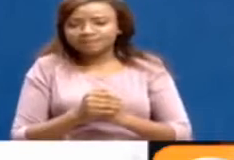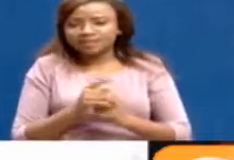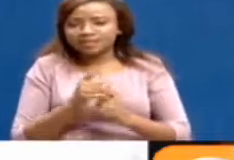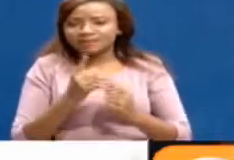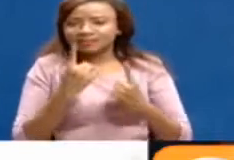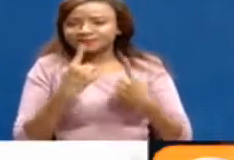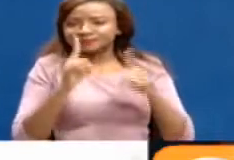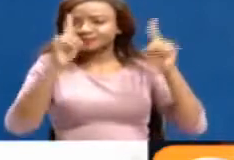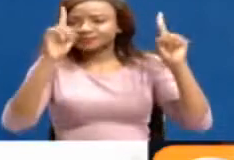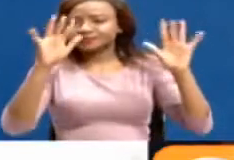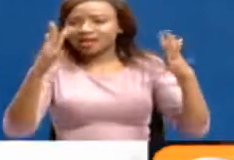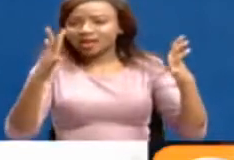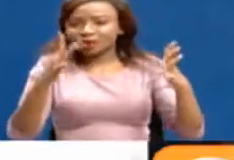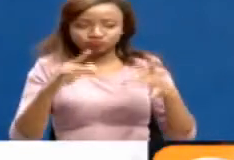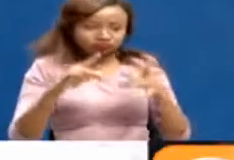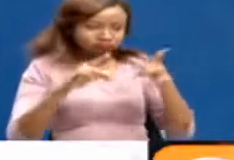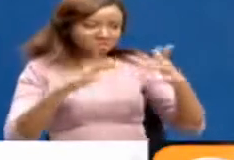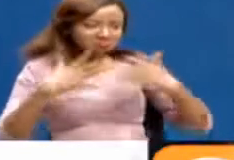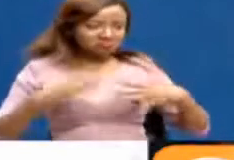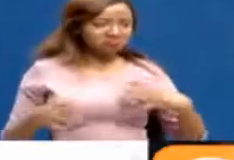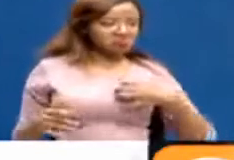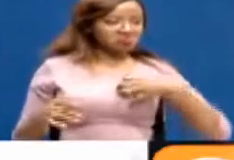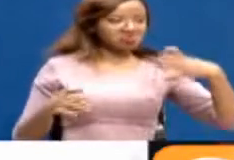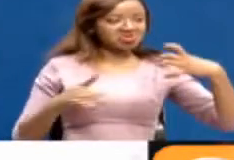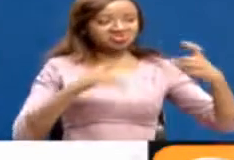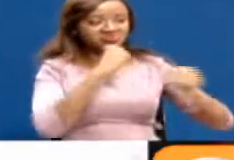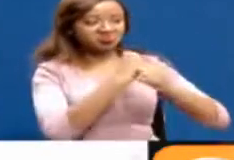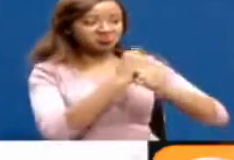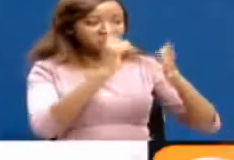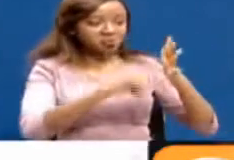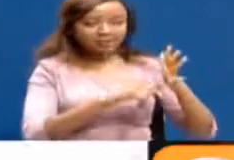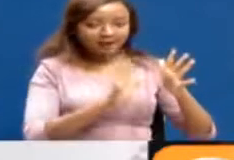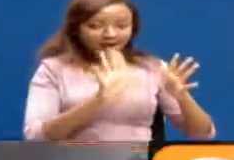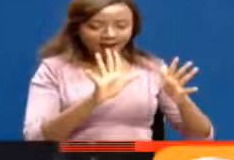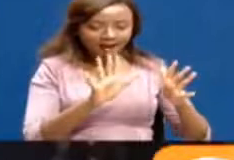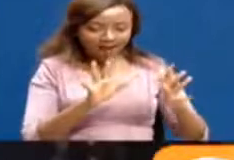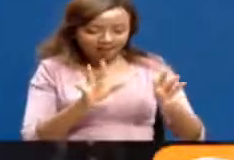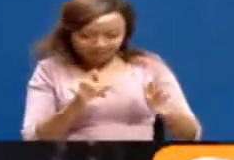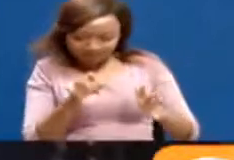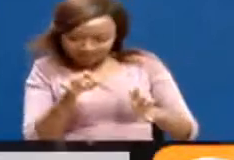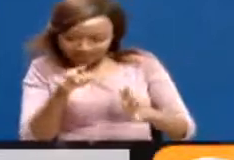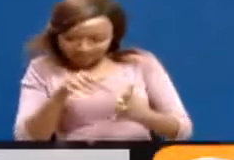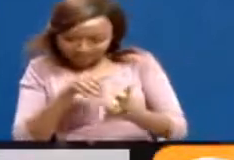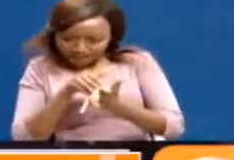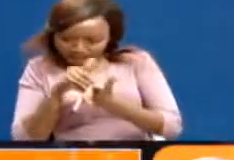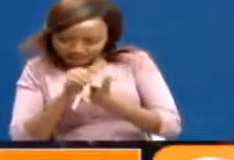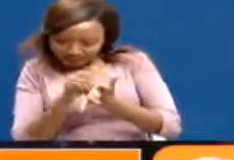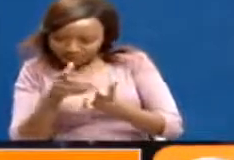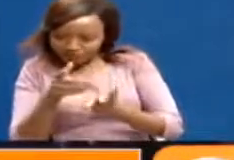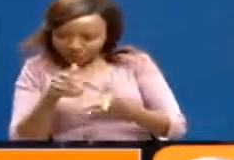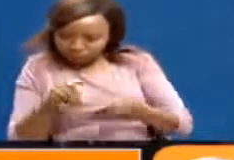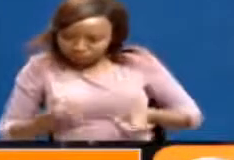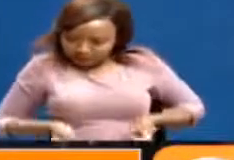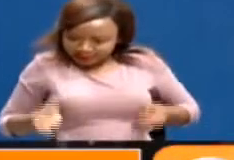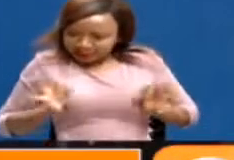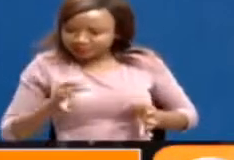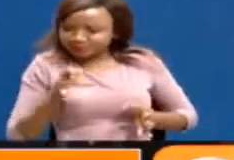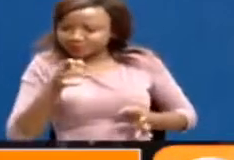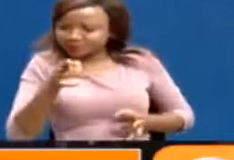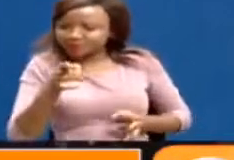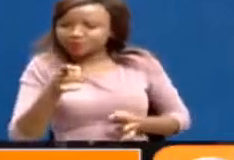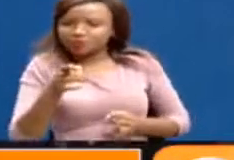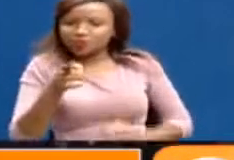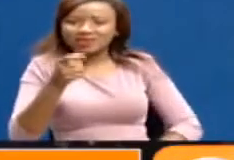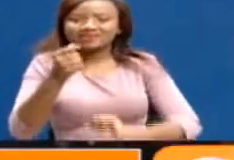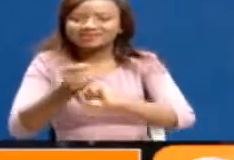time, and if you look at section 29 of this pandemic bill, it talks about how tenancy